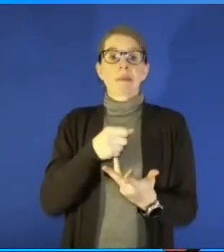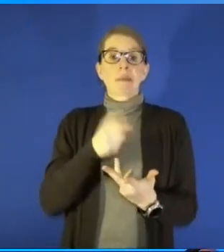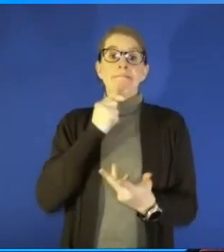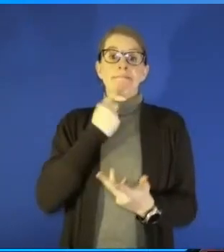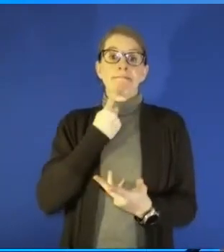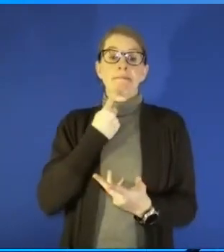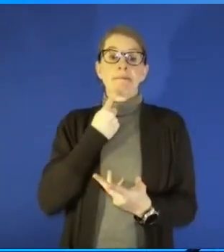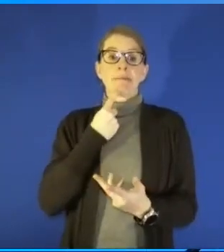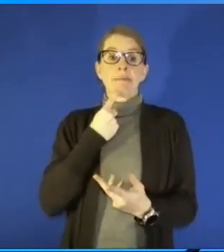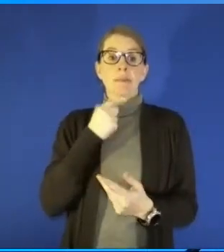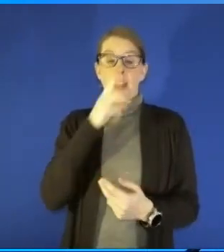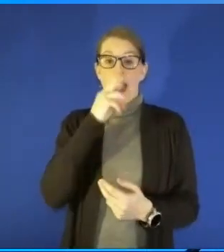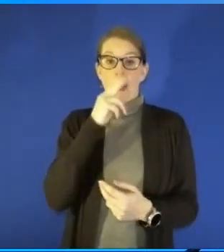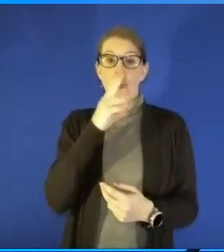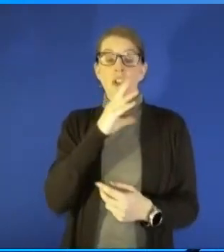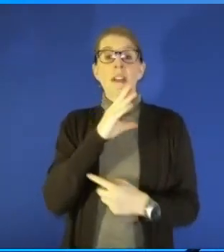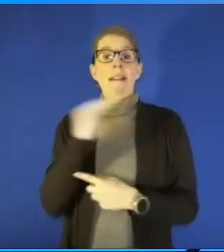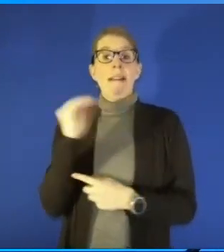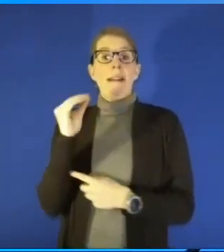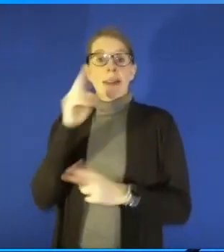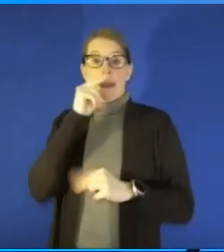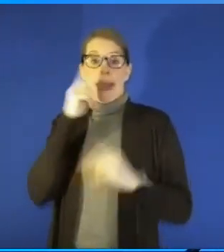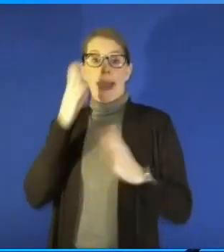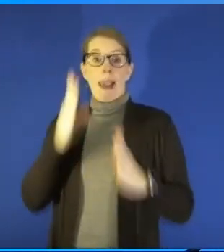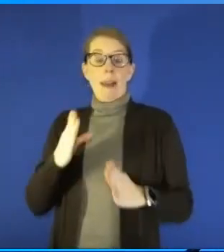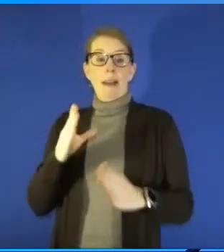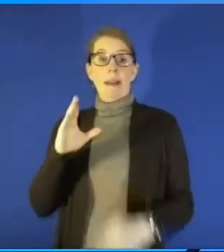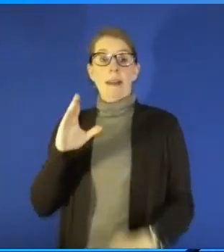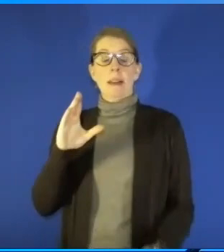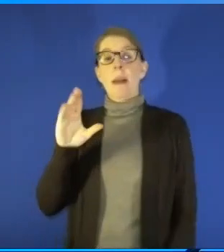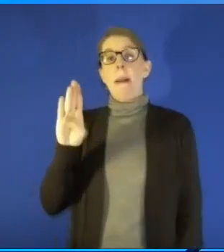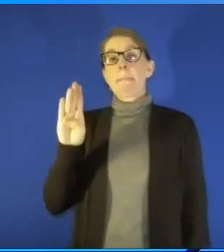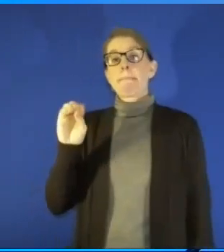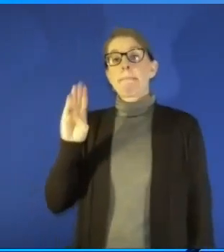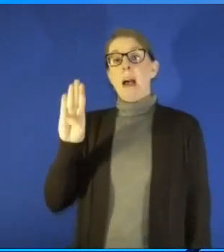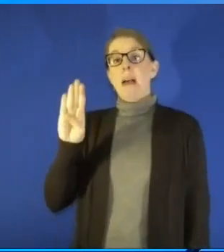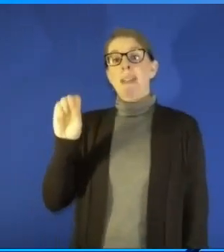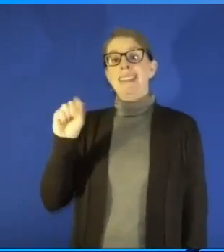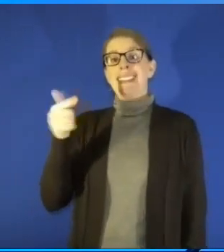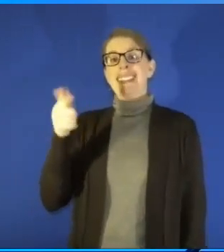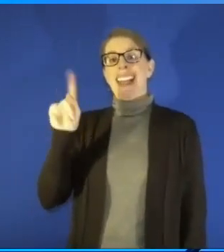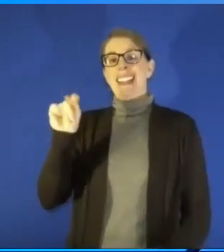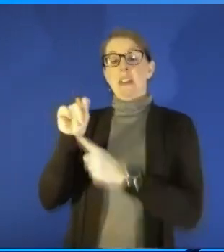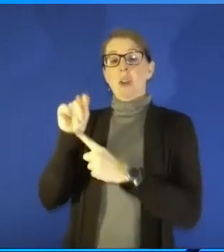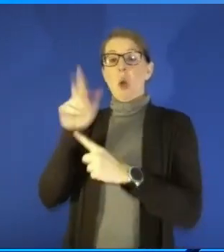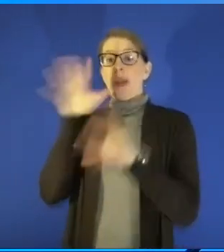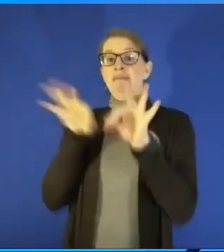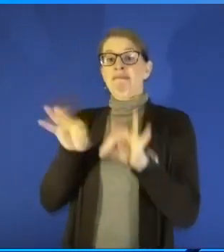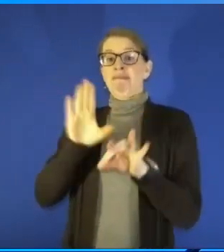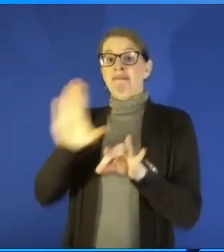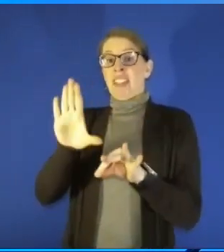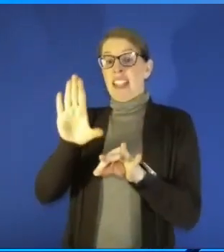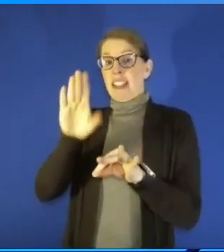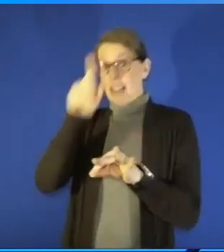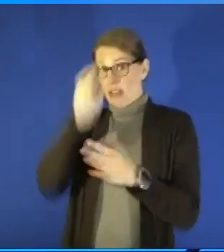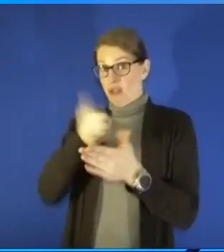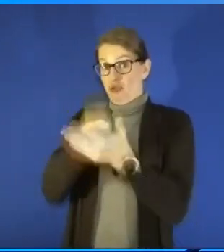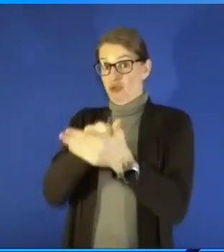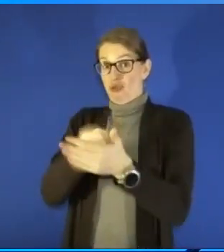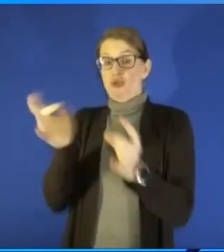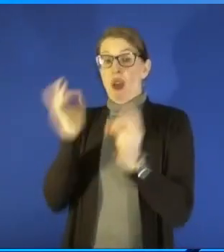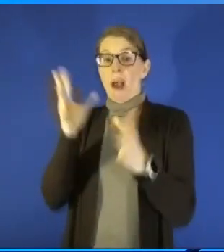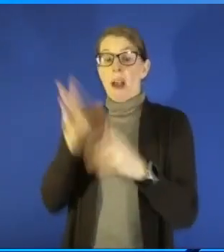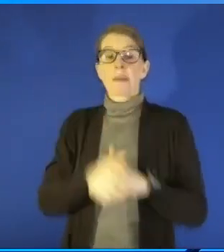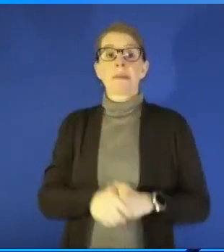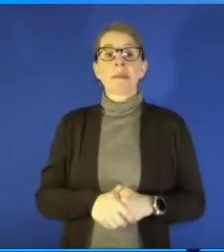Bob Saget's unusual death from a head trauma. We're going to discuss that and what to look out for and how deadly is a slip